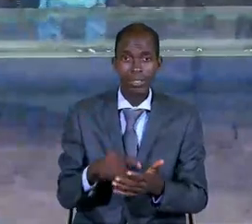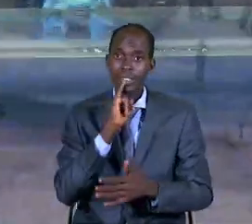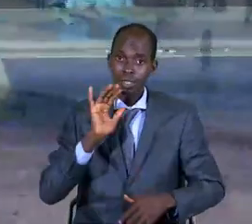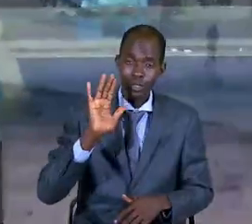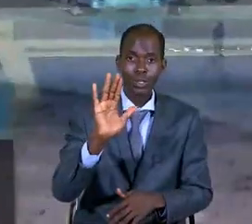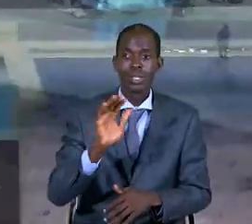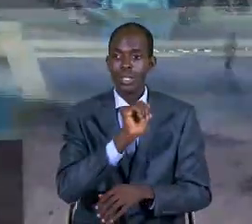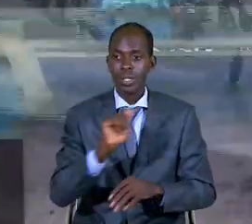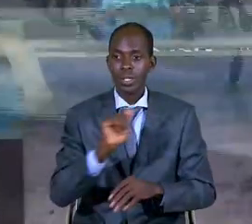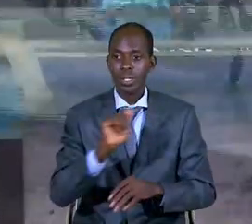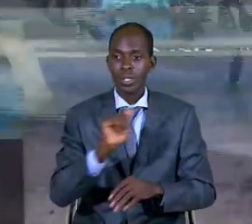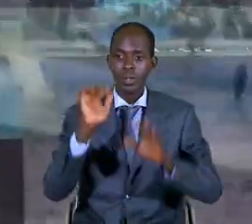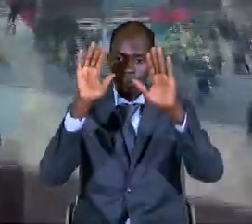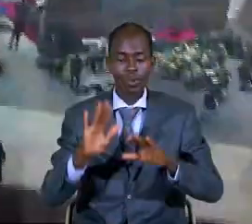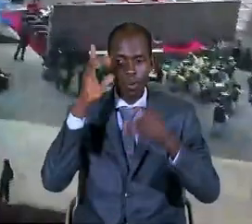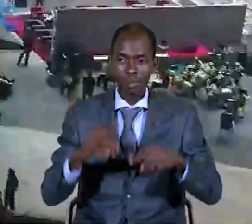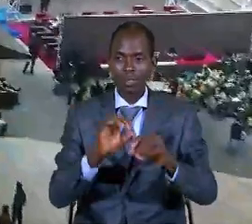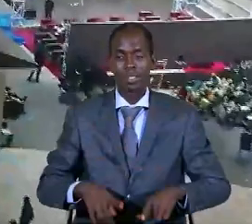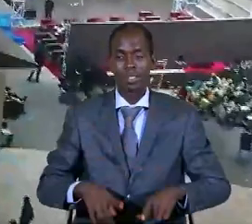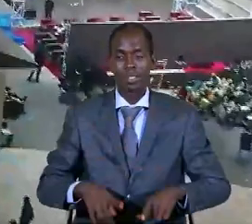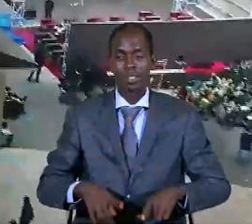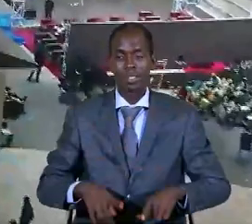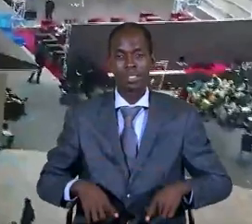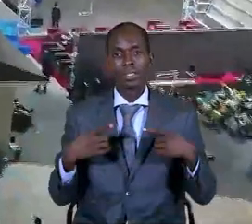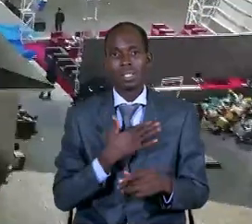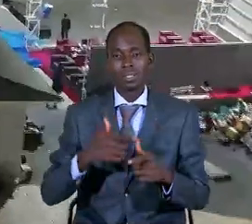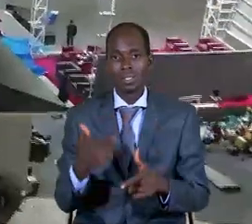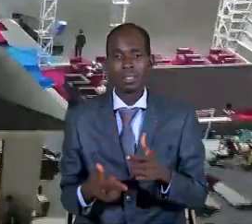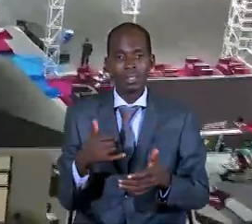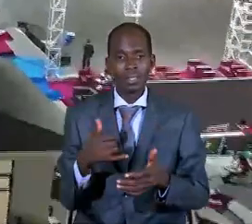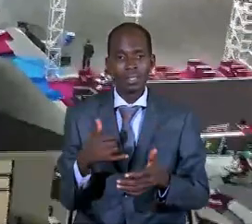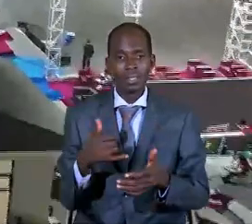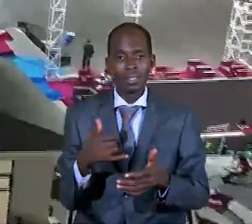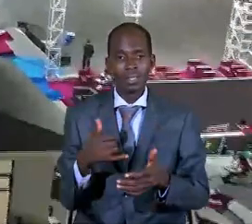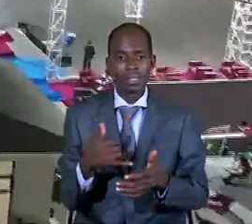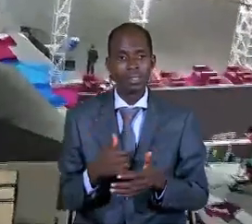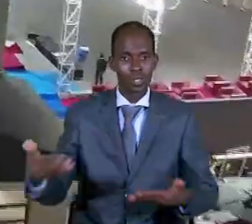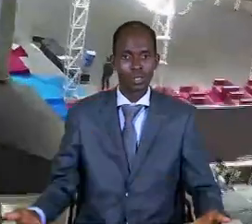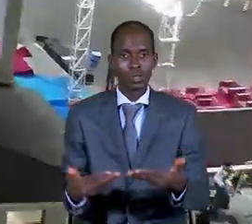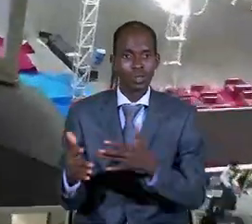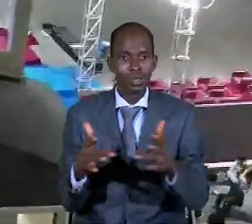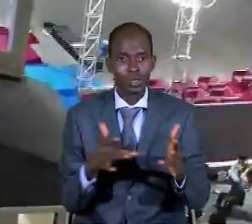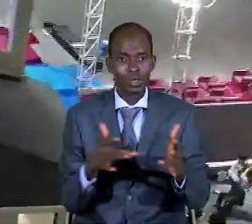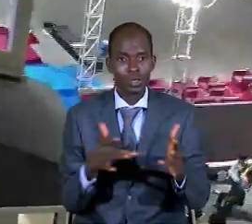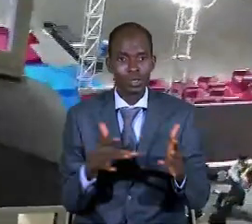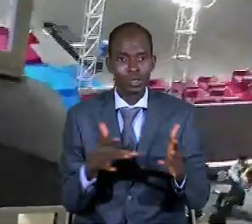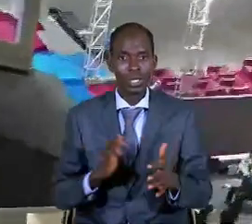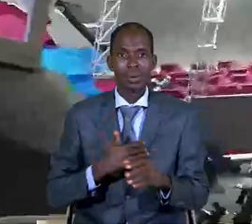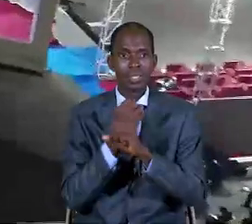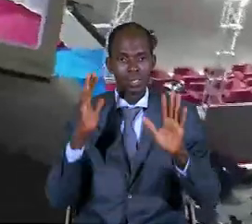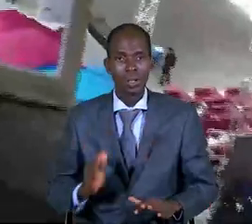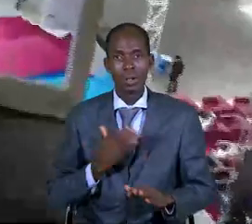A miracle will happen in your life. And then he introduced Jesus, our Savior, our